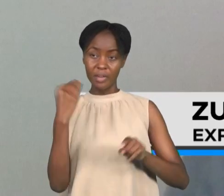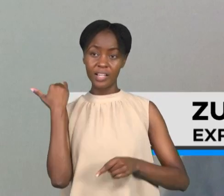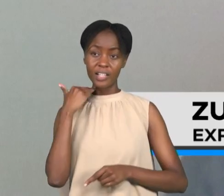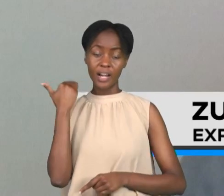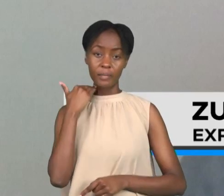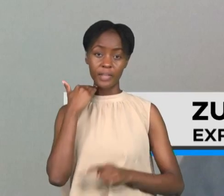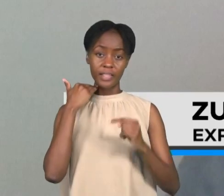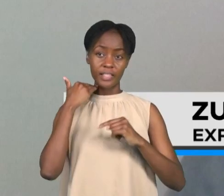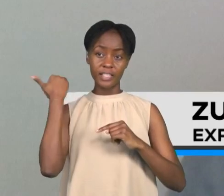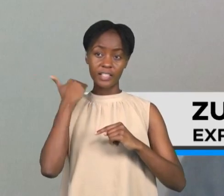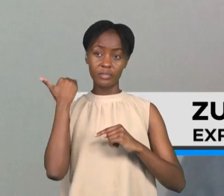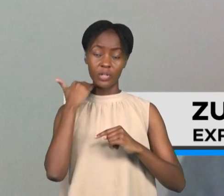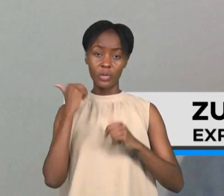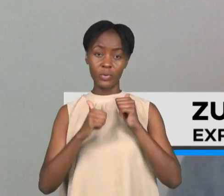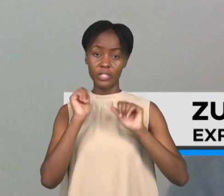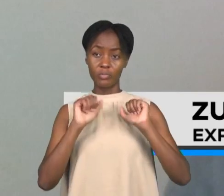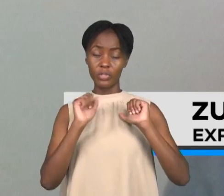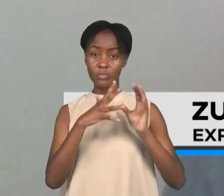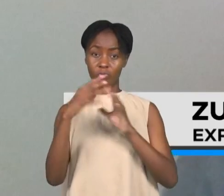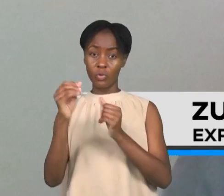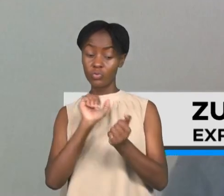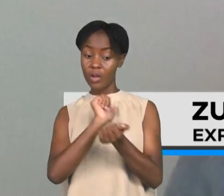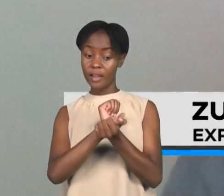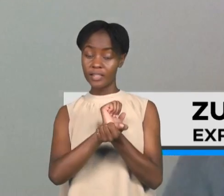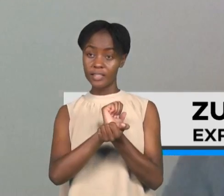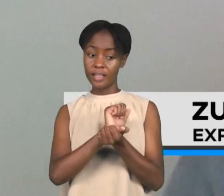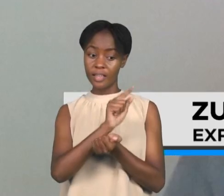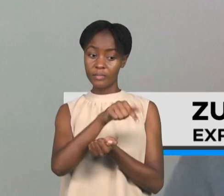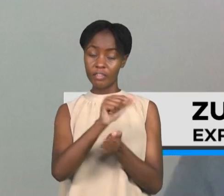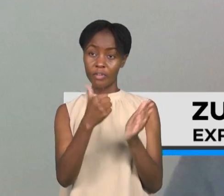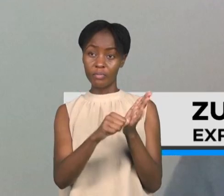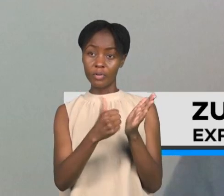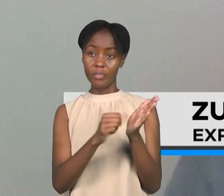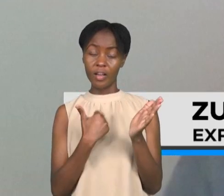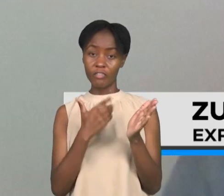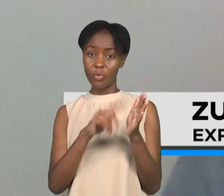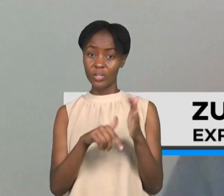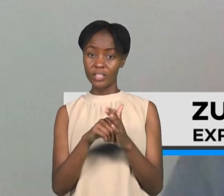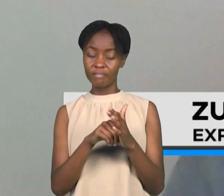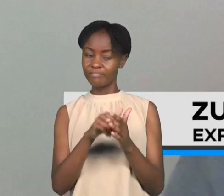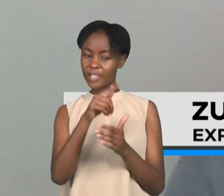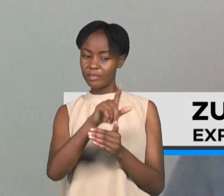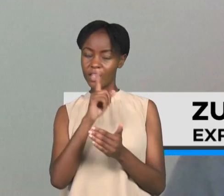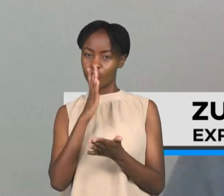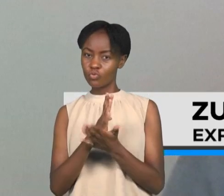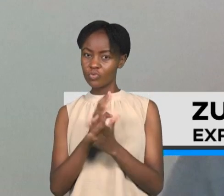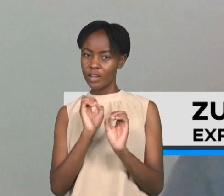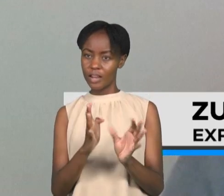for which he can be convicted and imprisoned. His problem is establishing the facts. And it looks